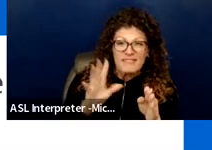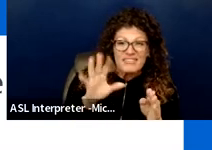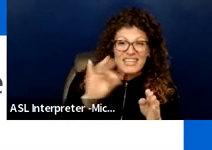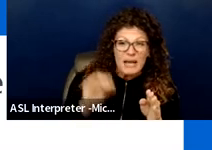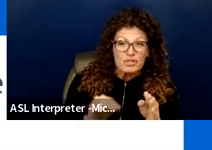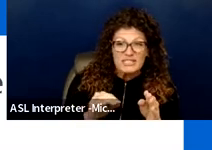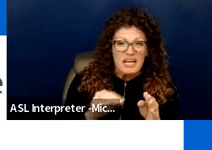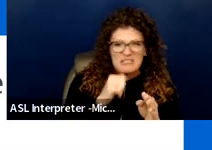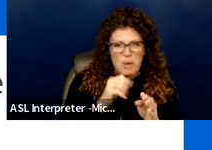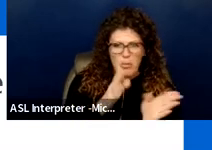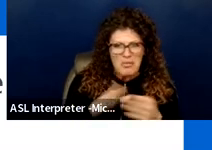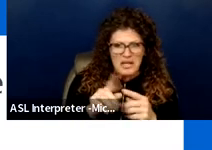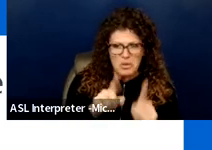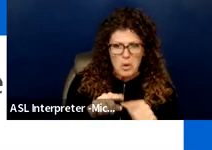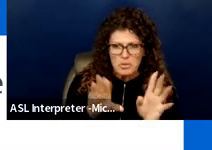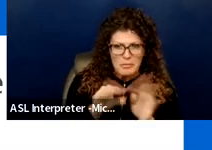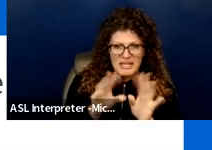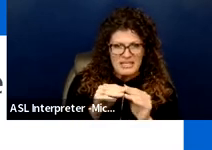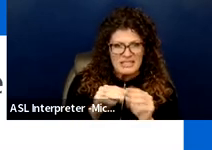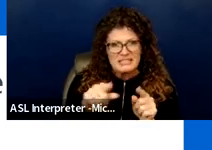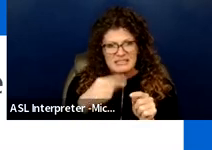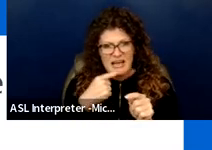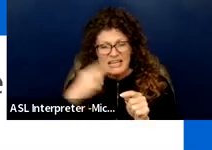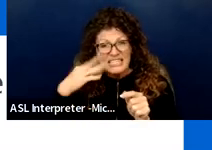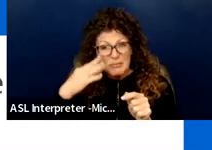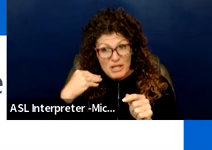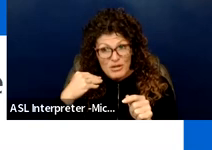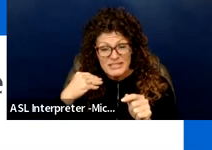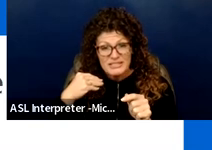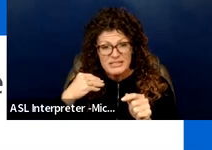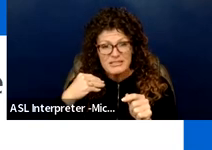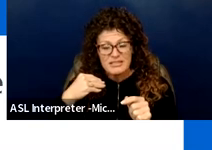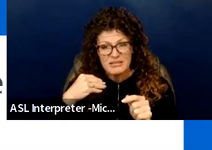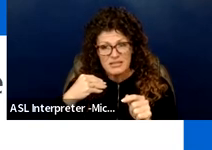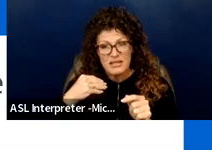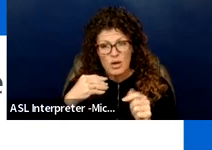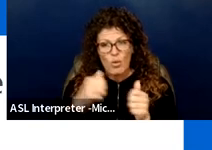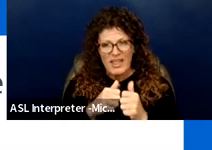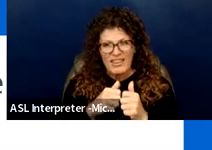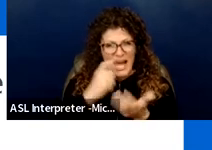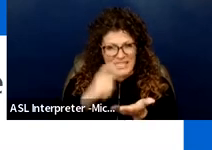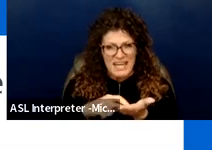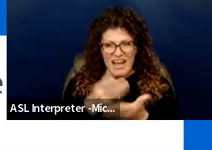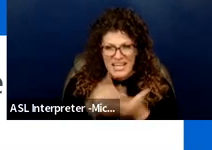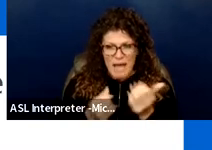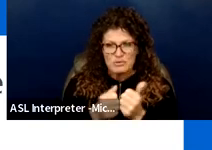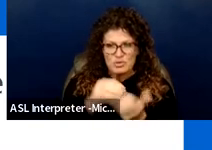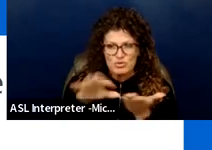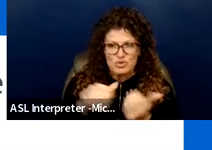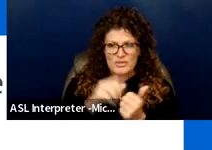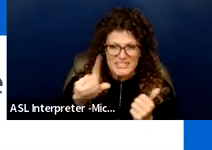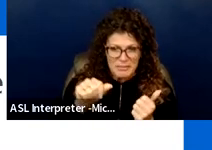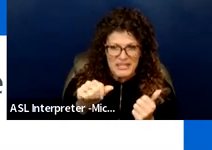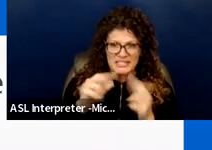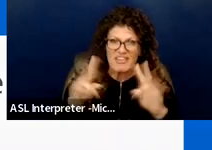not plan to attend a session indicated that experience closing opportunity gaps for students with disabilities and ELs were very